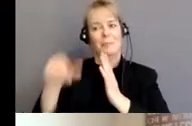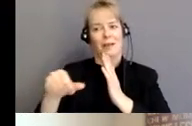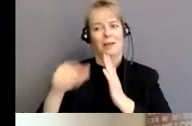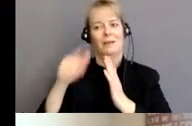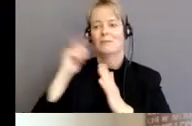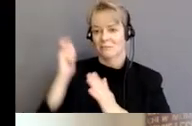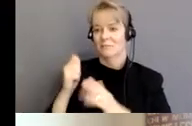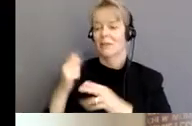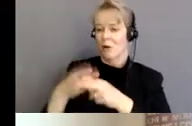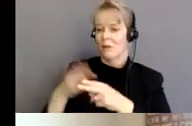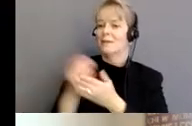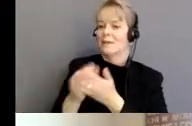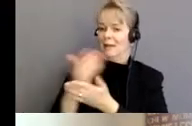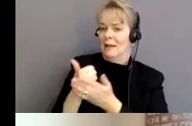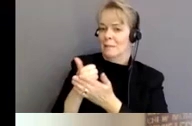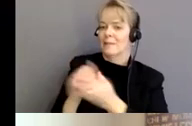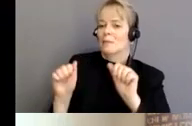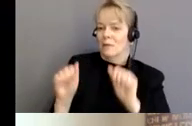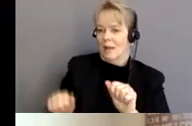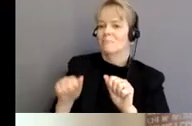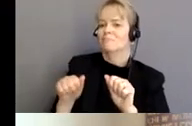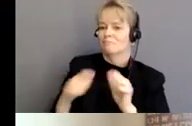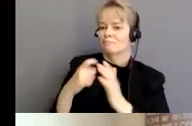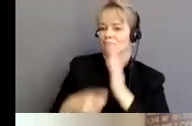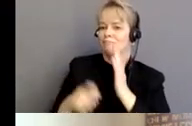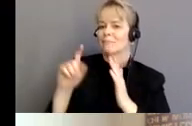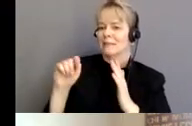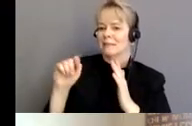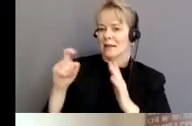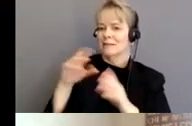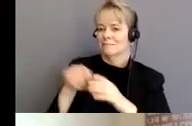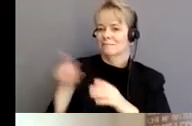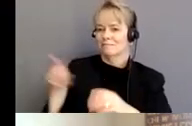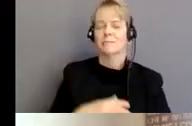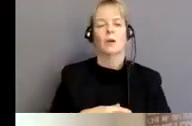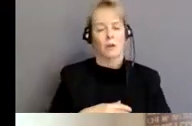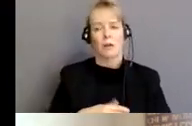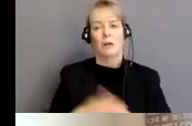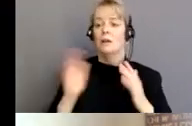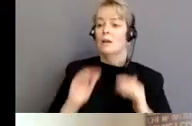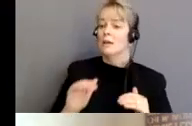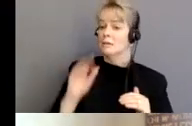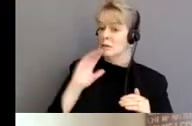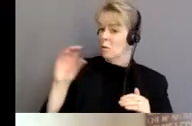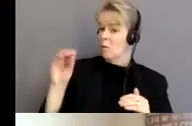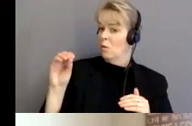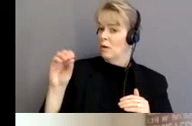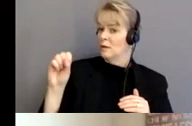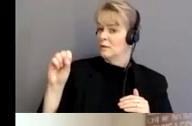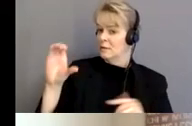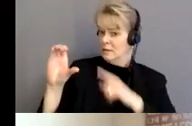it's considered taxable income. Okay. Is there an office like the OSC in BC?